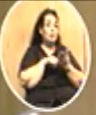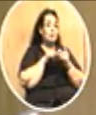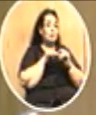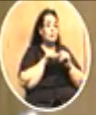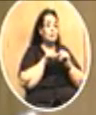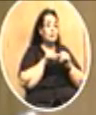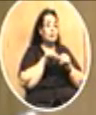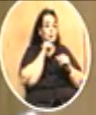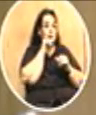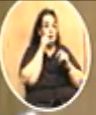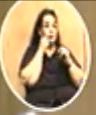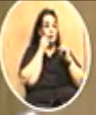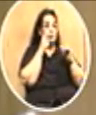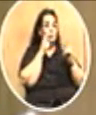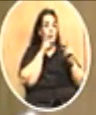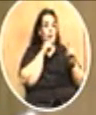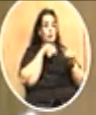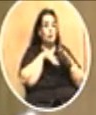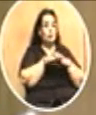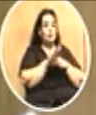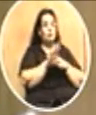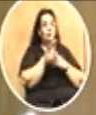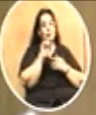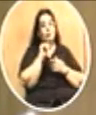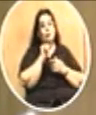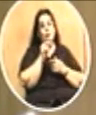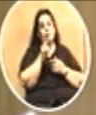wouldn't be surprised if it went into the trillions of dollars.